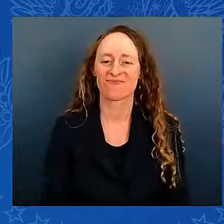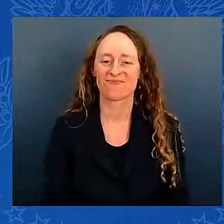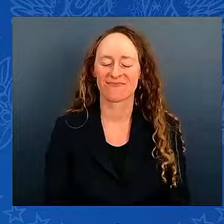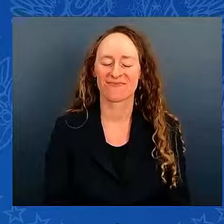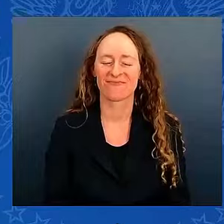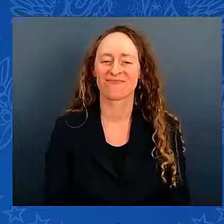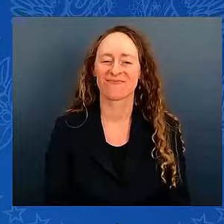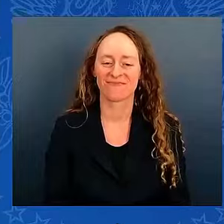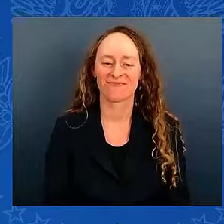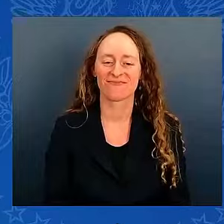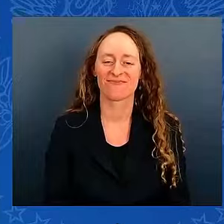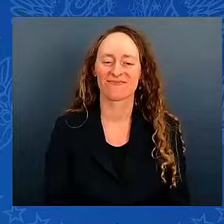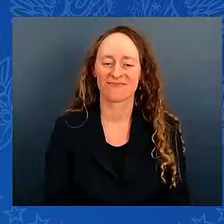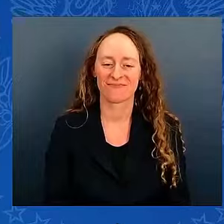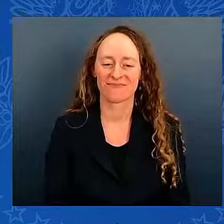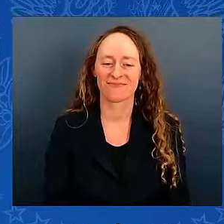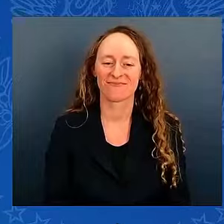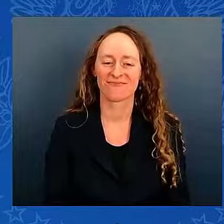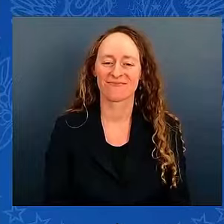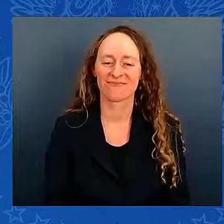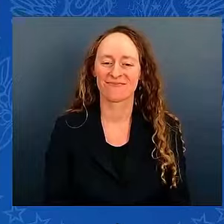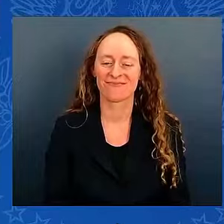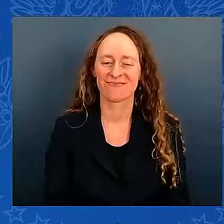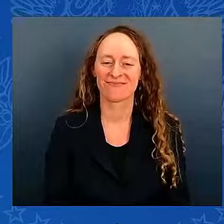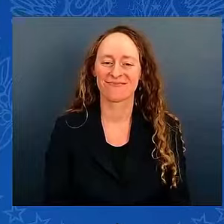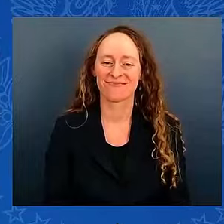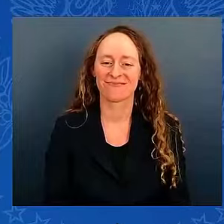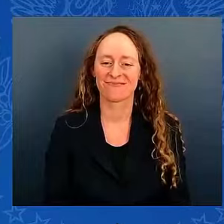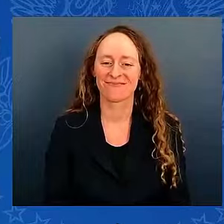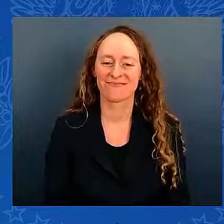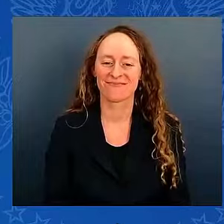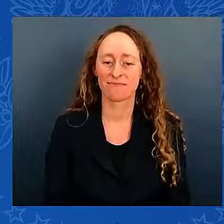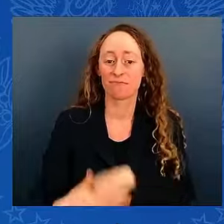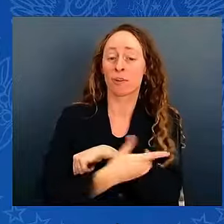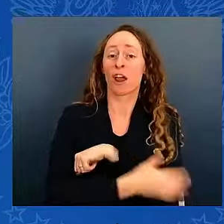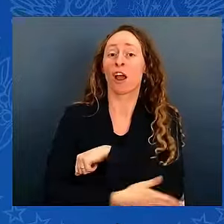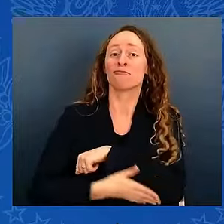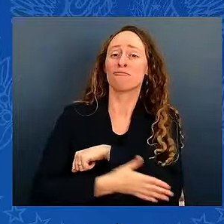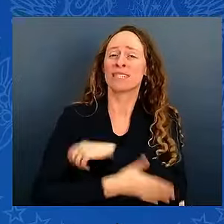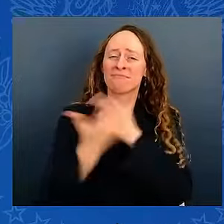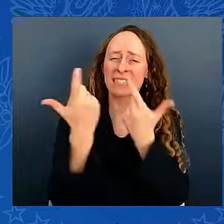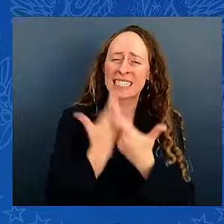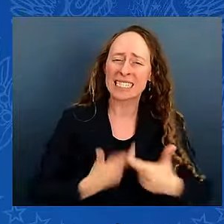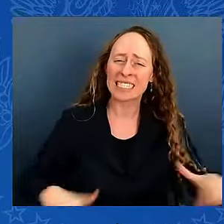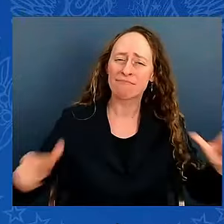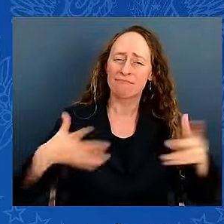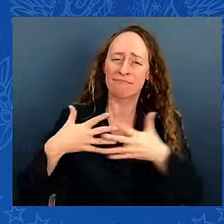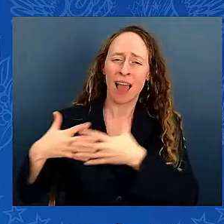Part of a nation so vast, so diverse, and so talented is like no other country on earth.